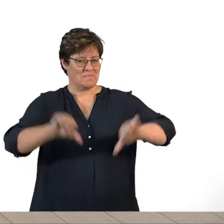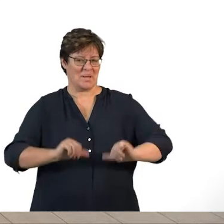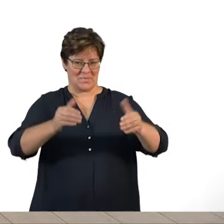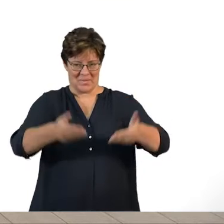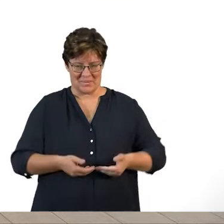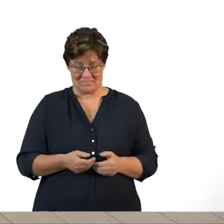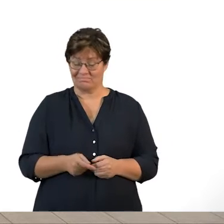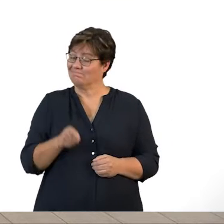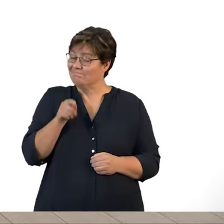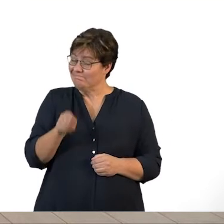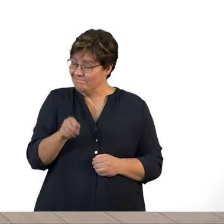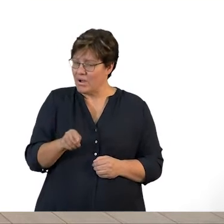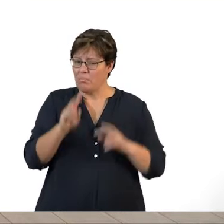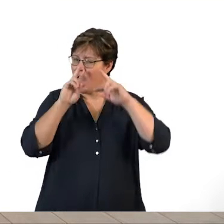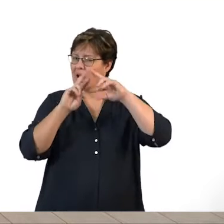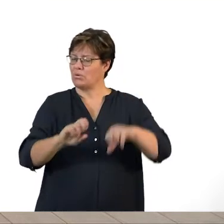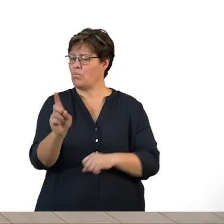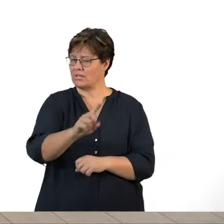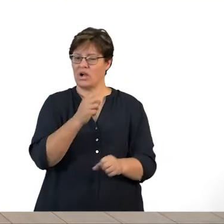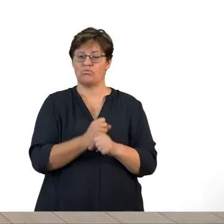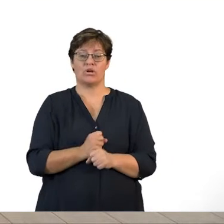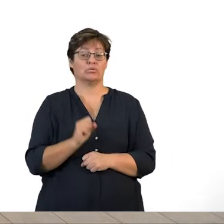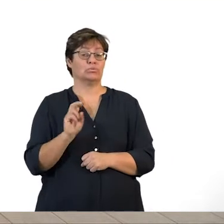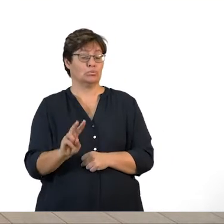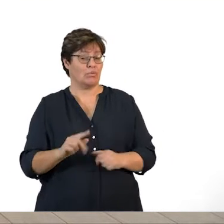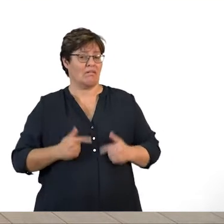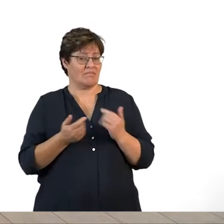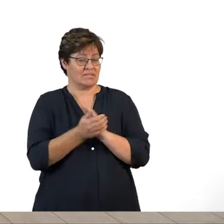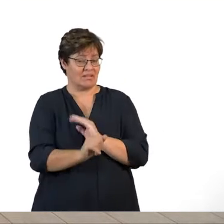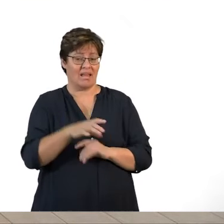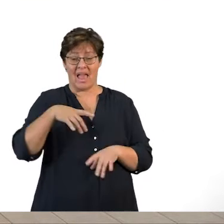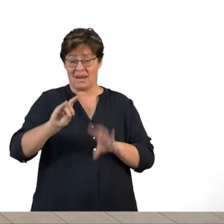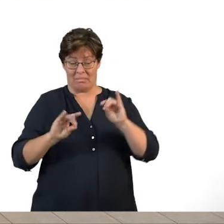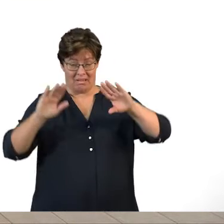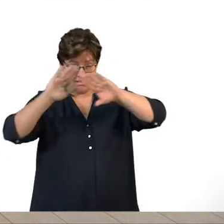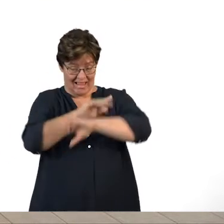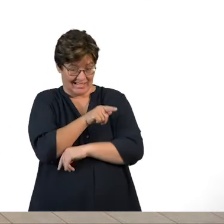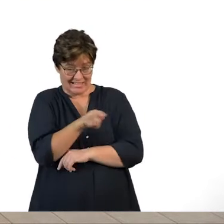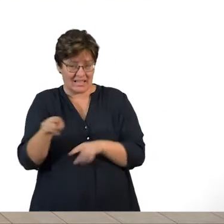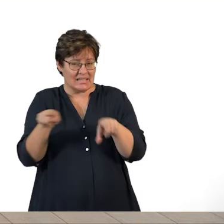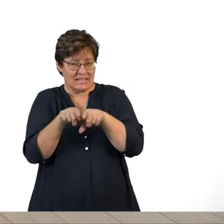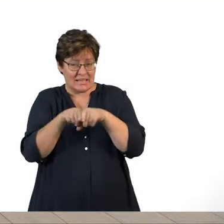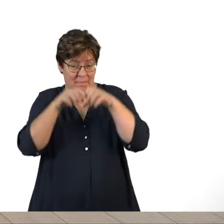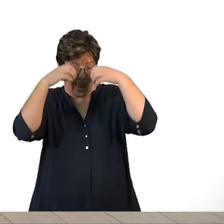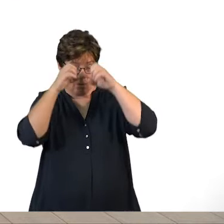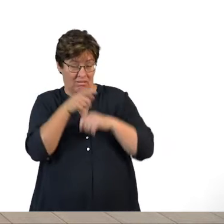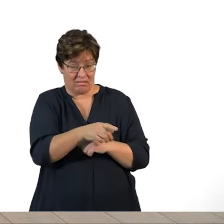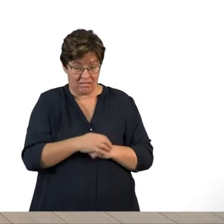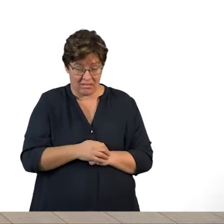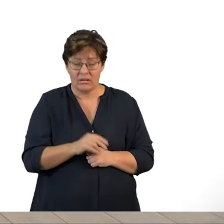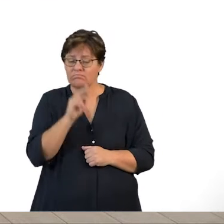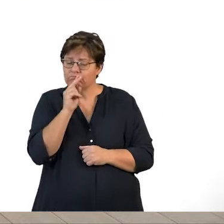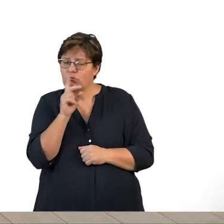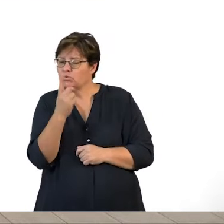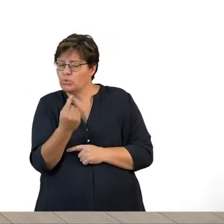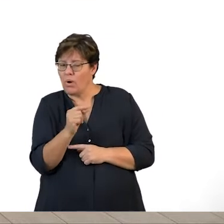Welcome back. In this segment, we're exploring grade 2 life skills, animals at night, like owls,